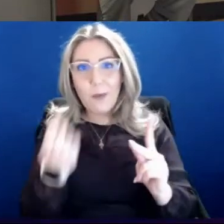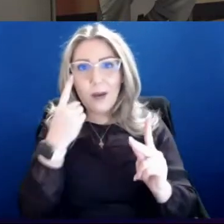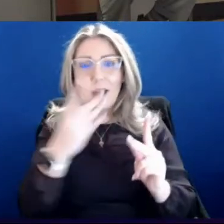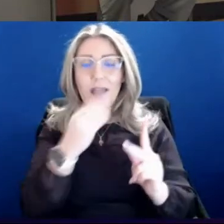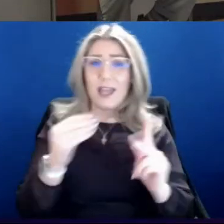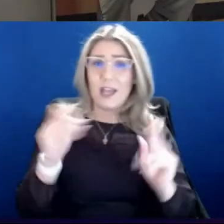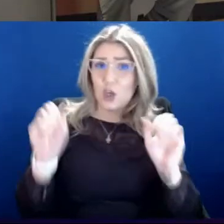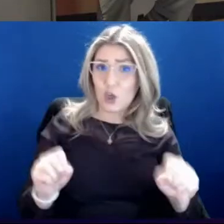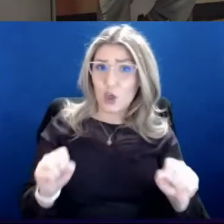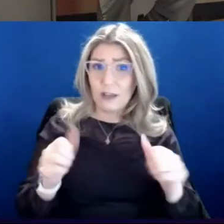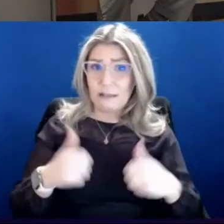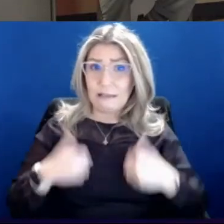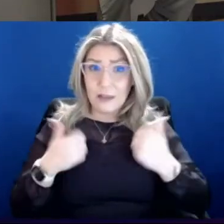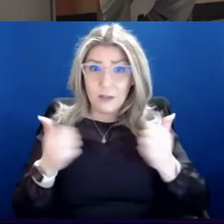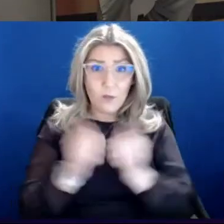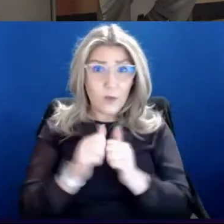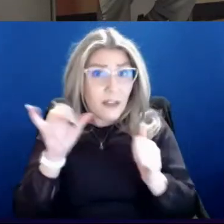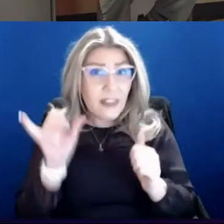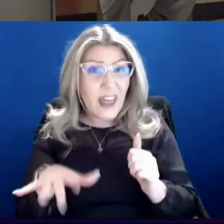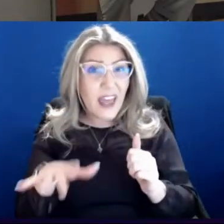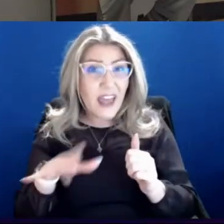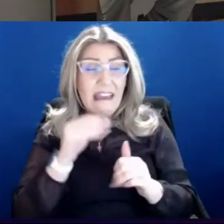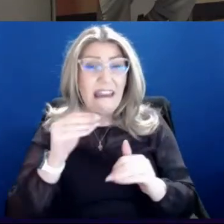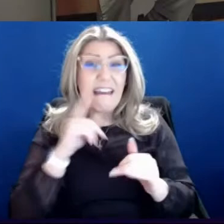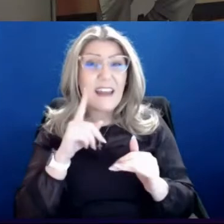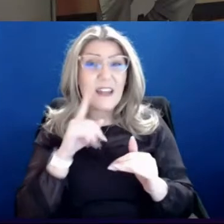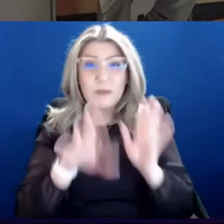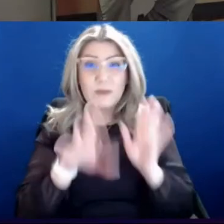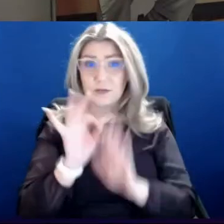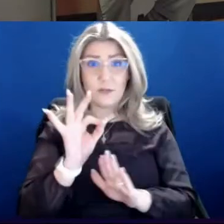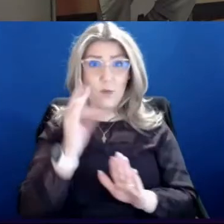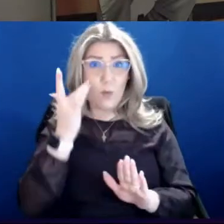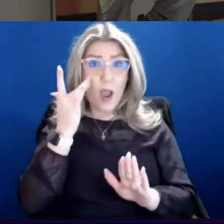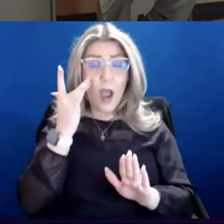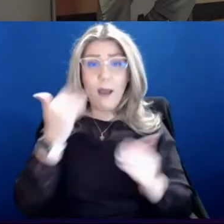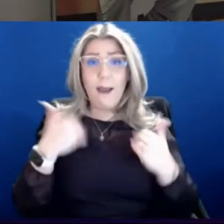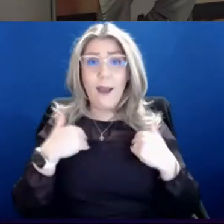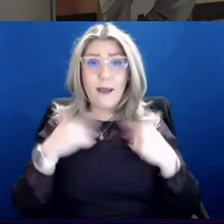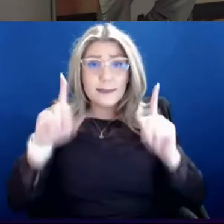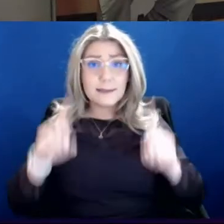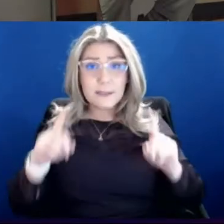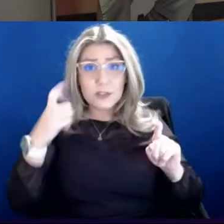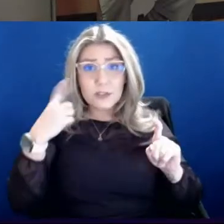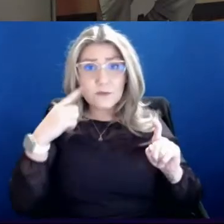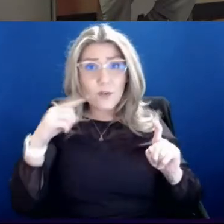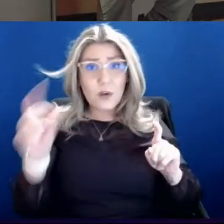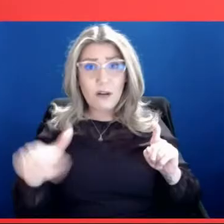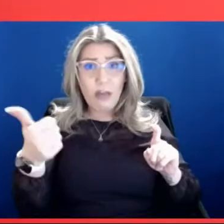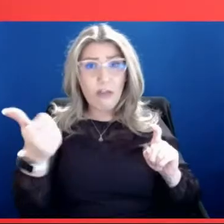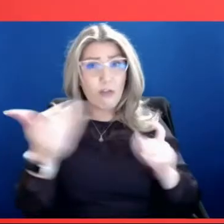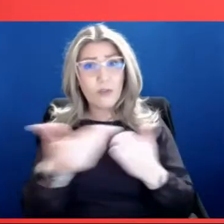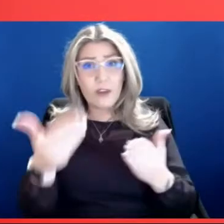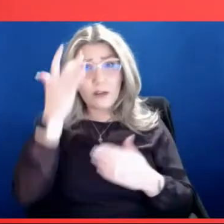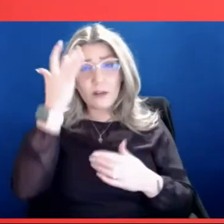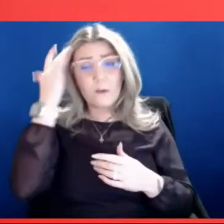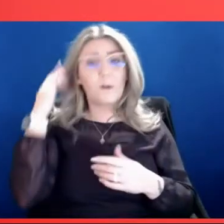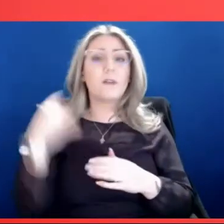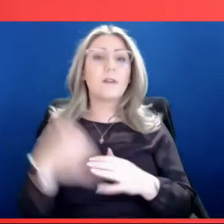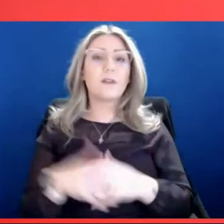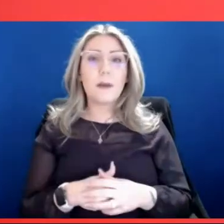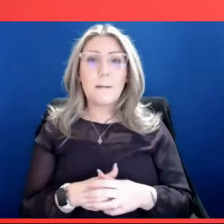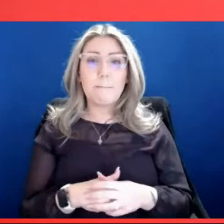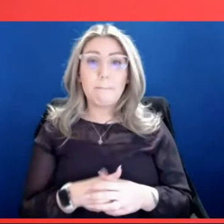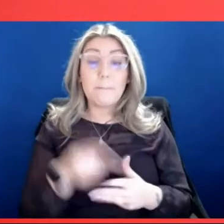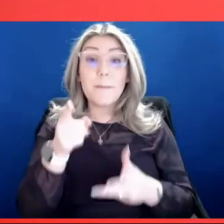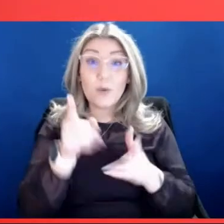with that, and it was just discovered because she happened to get tested for something else? She discovered